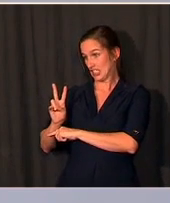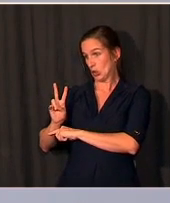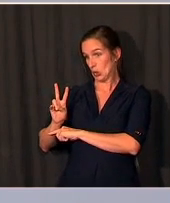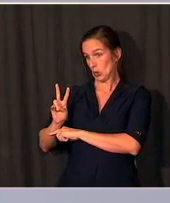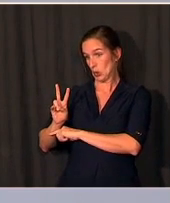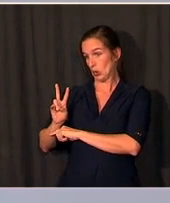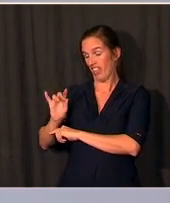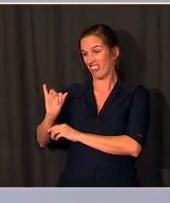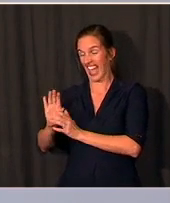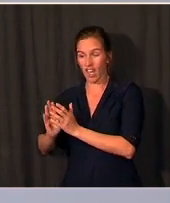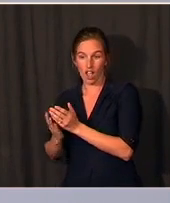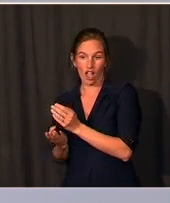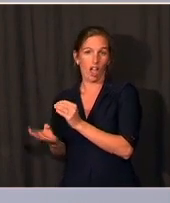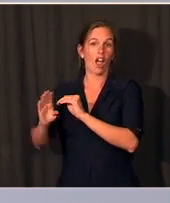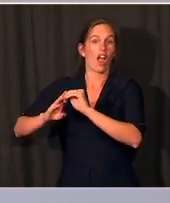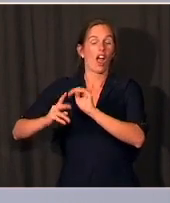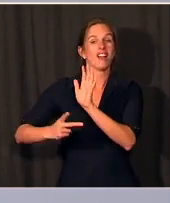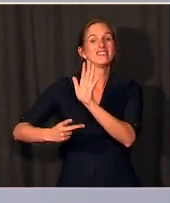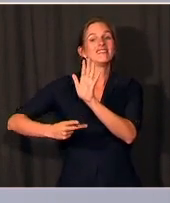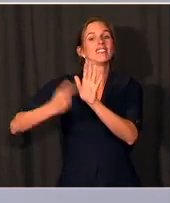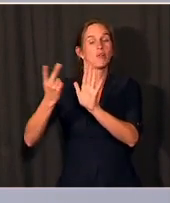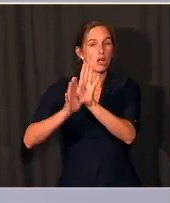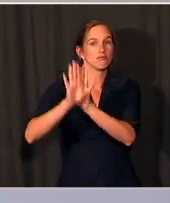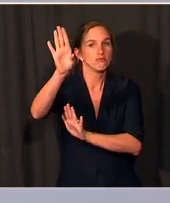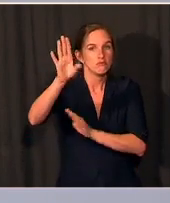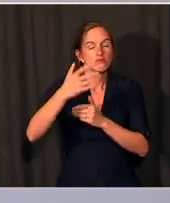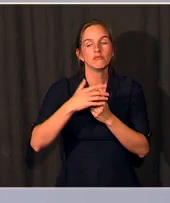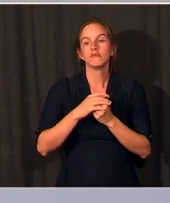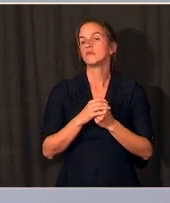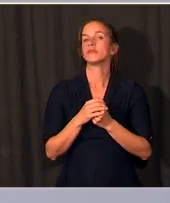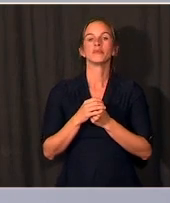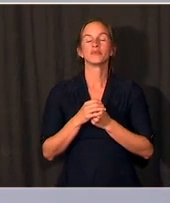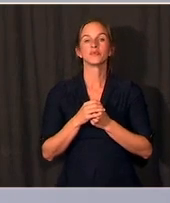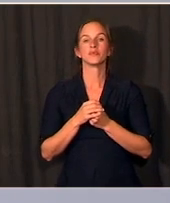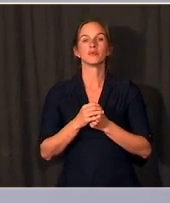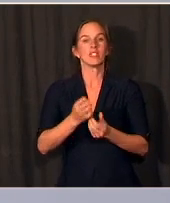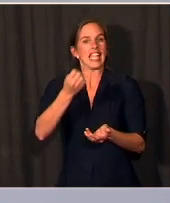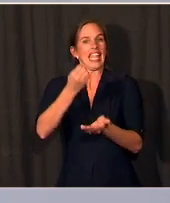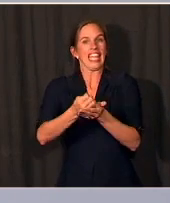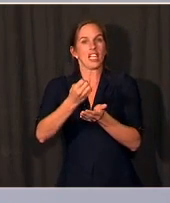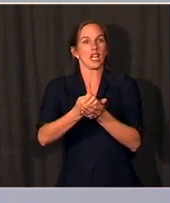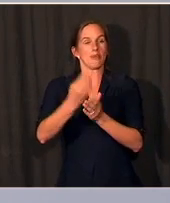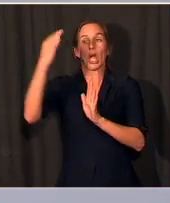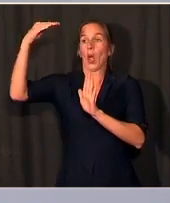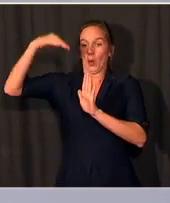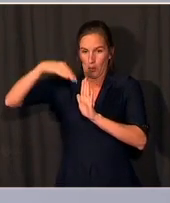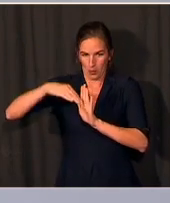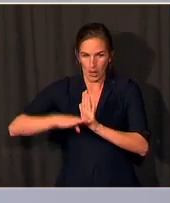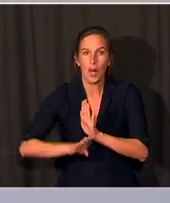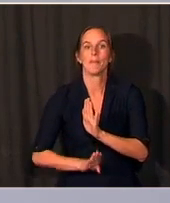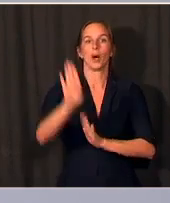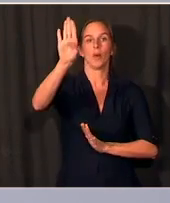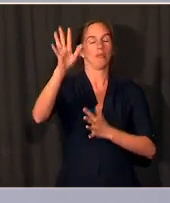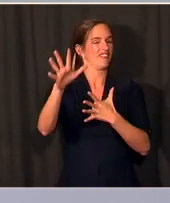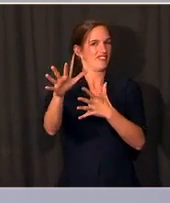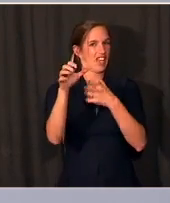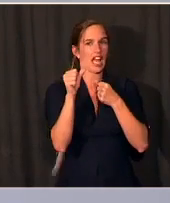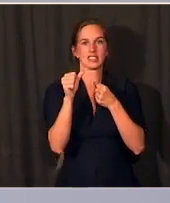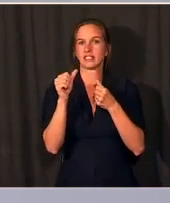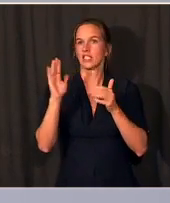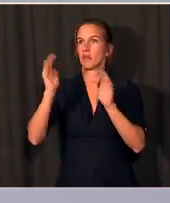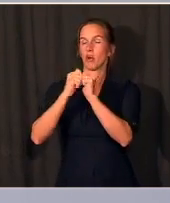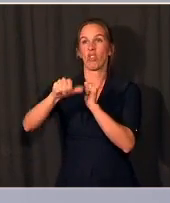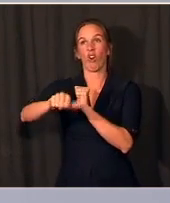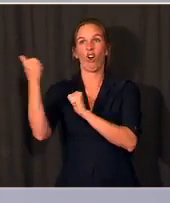doubled it. The United States experienced the smallest economic contraction and the most rapid economic recovery of any major Western